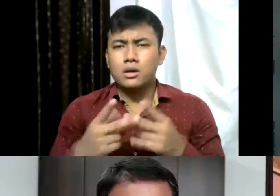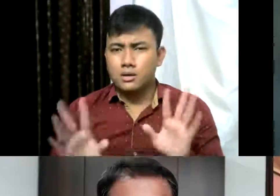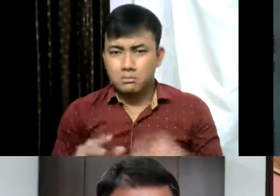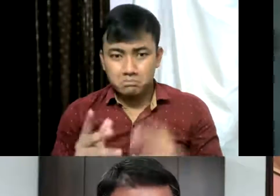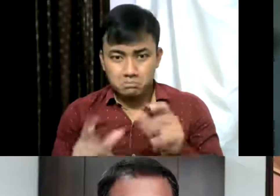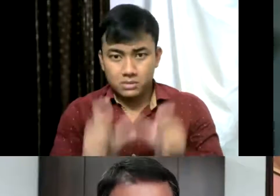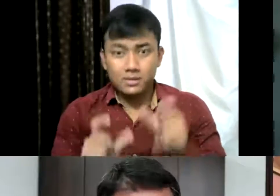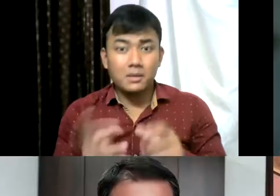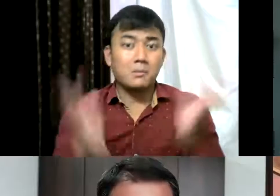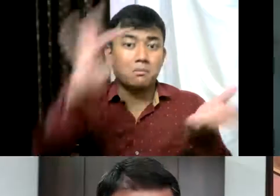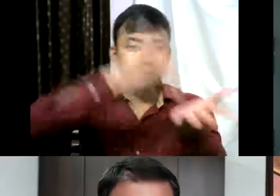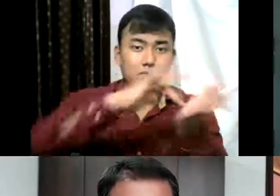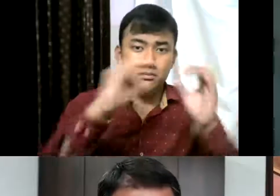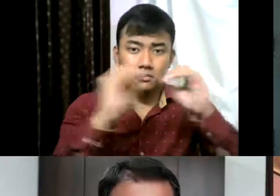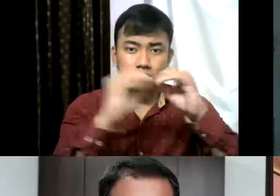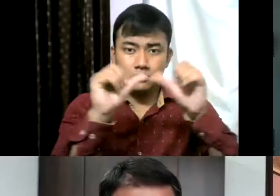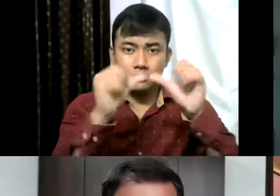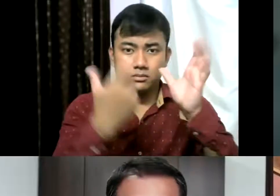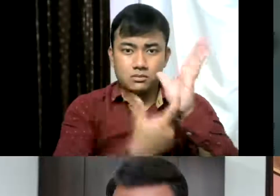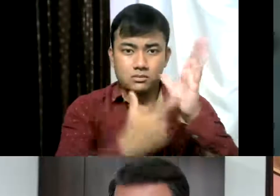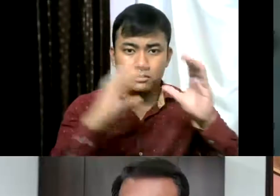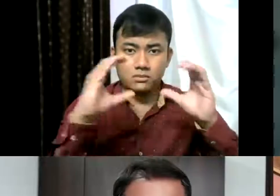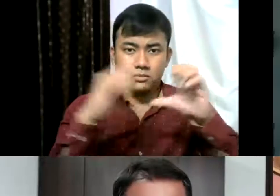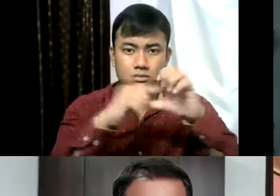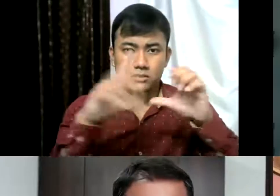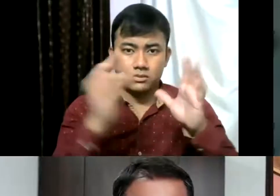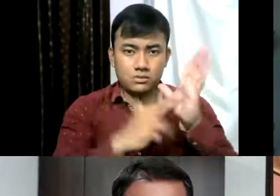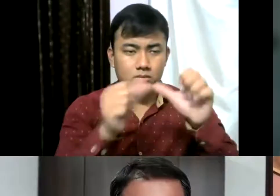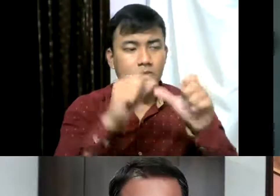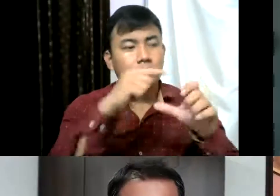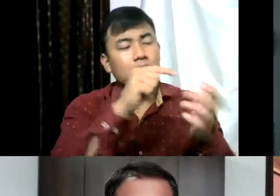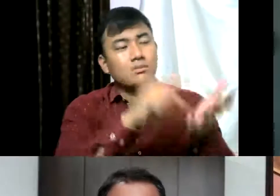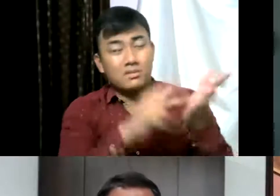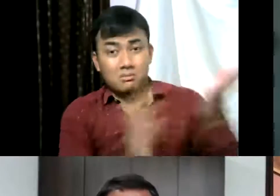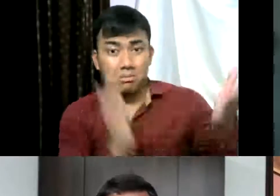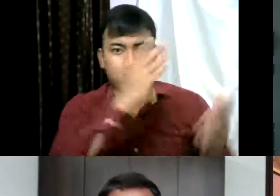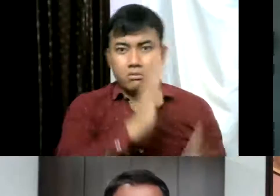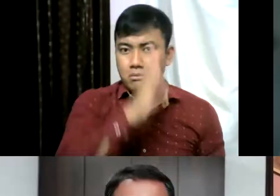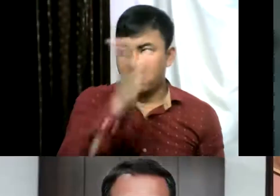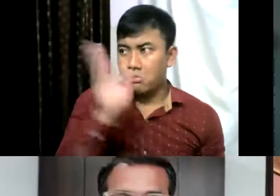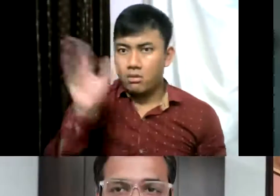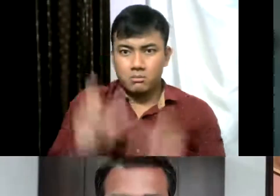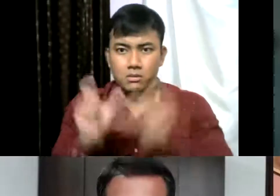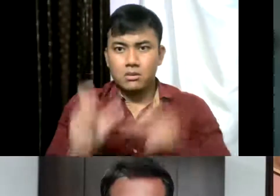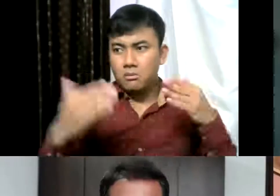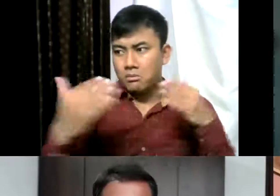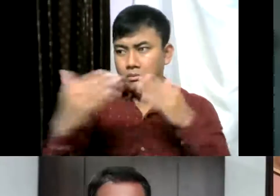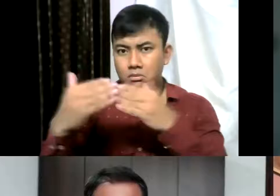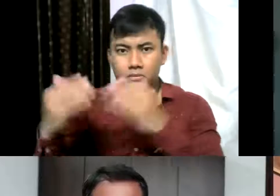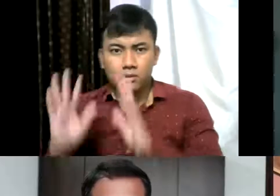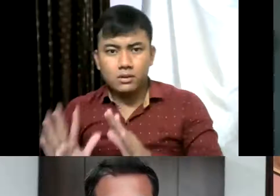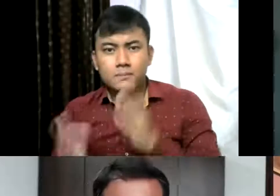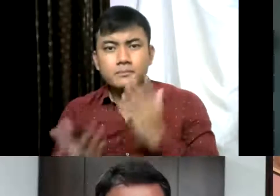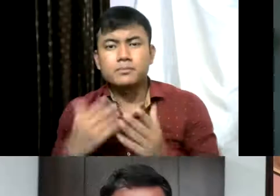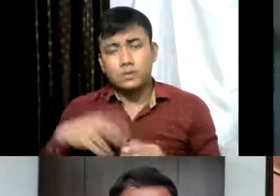Barcelona and find out other people out there. And for queer people, they were hunting for people, right? Where are people? Where are my queers anyways, right? And I'm sure